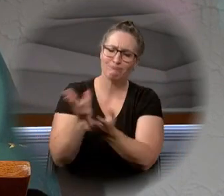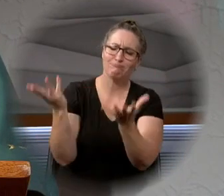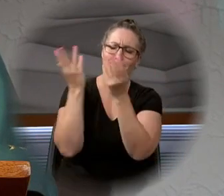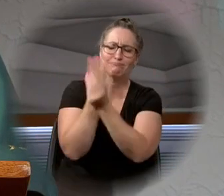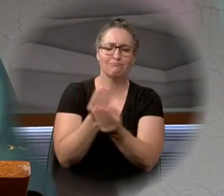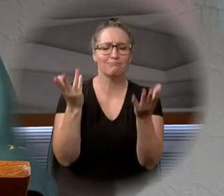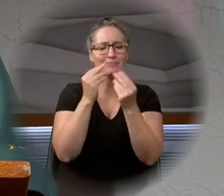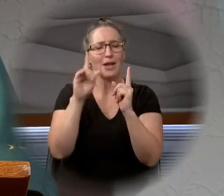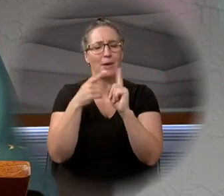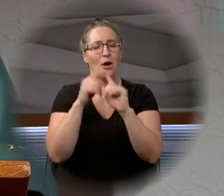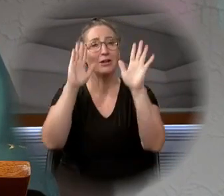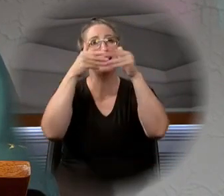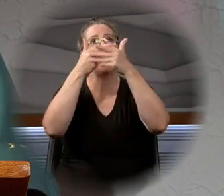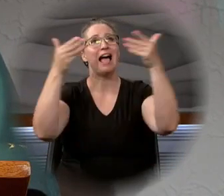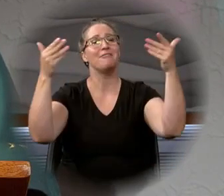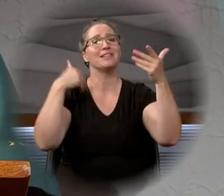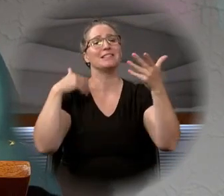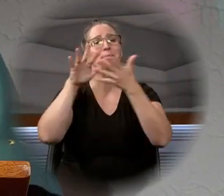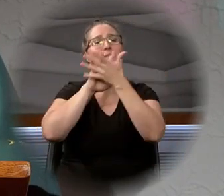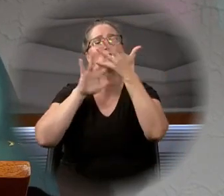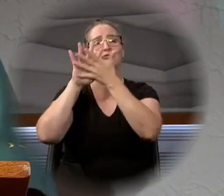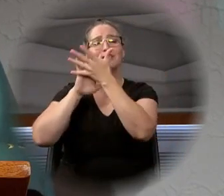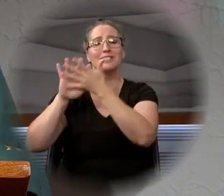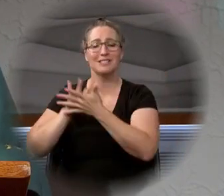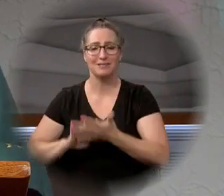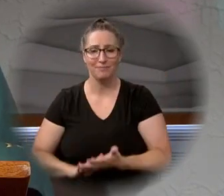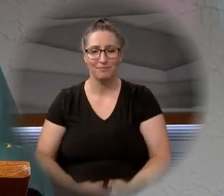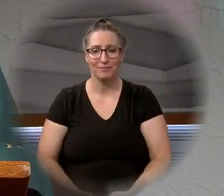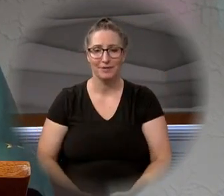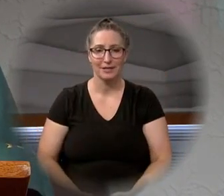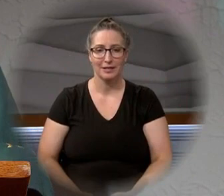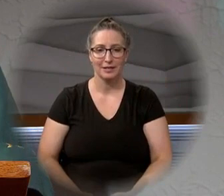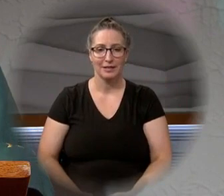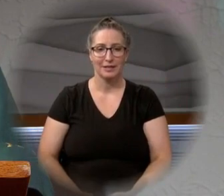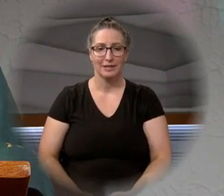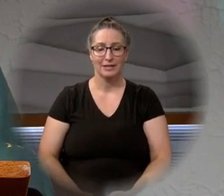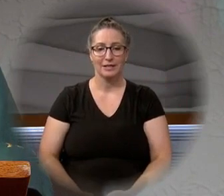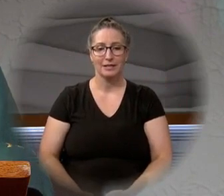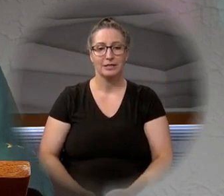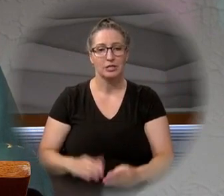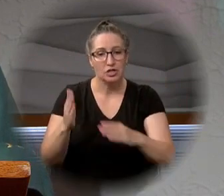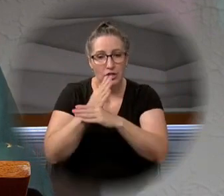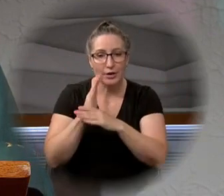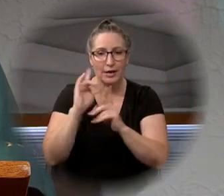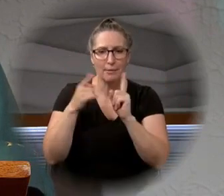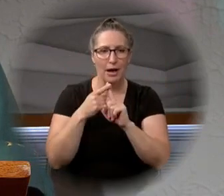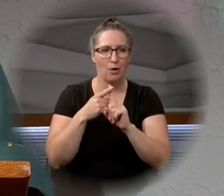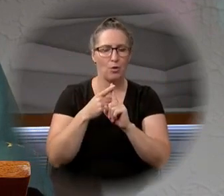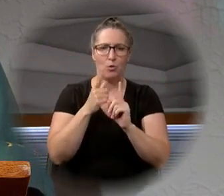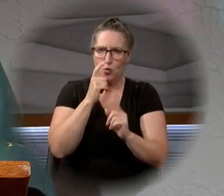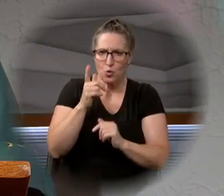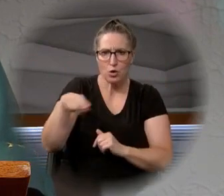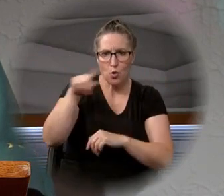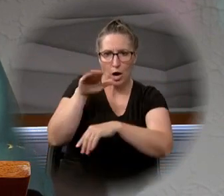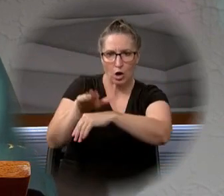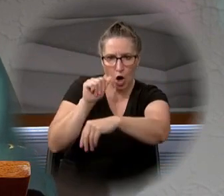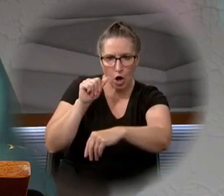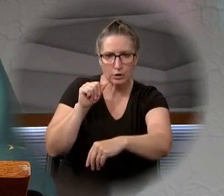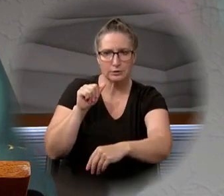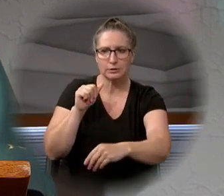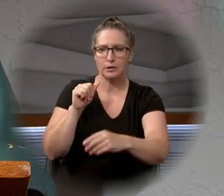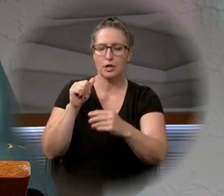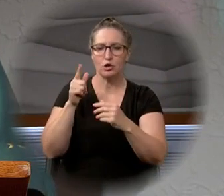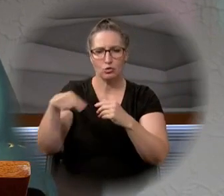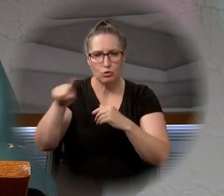mystery of the kingdom of heaven, sharing the goodness of who we are invited and called to be as growing,